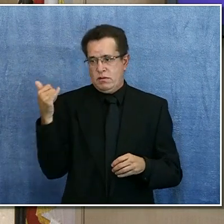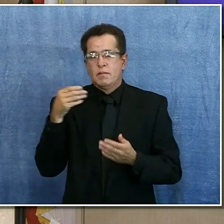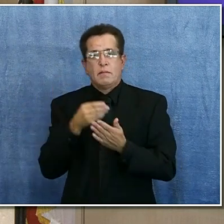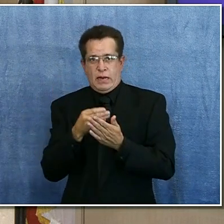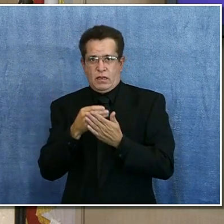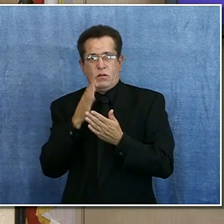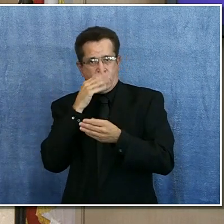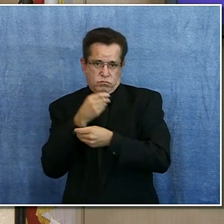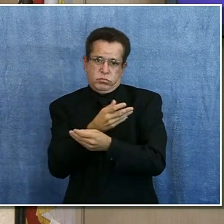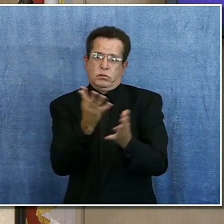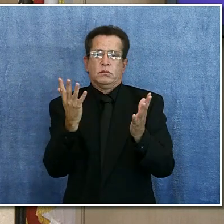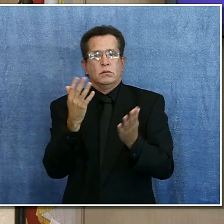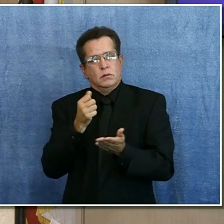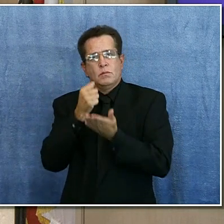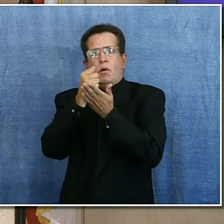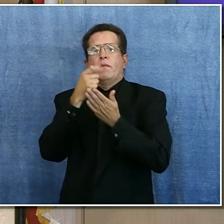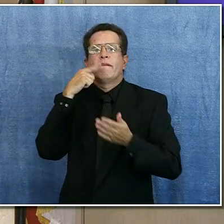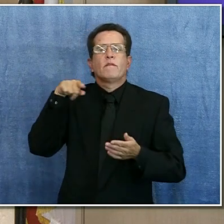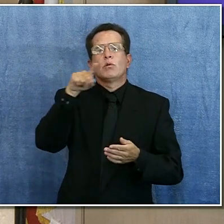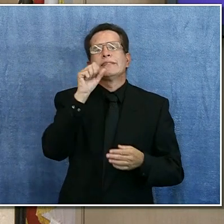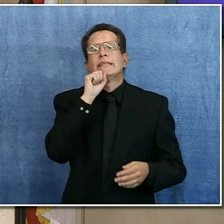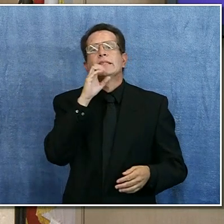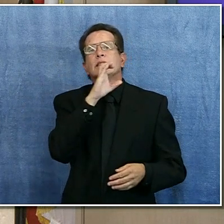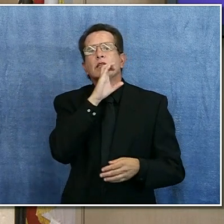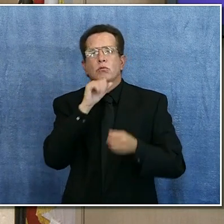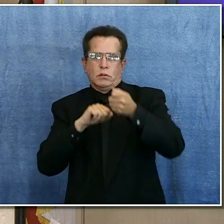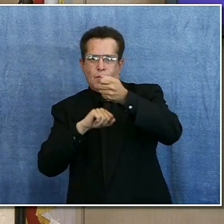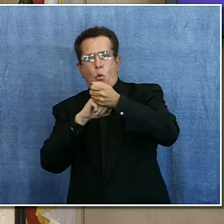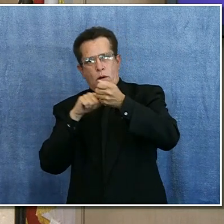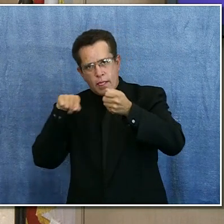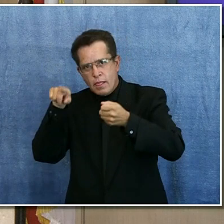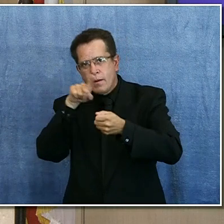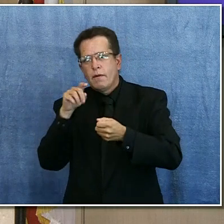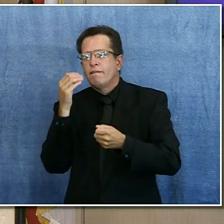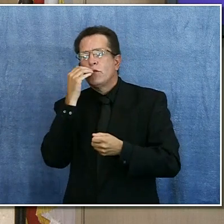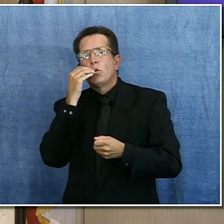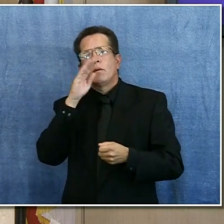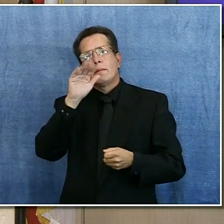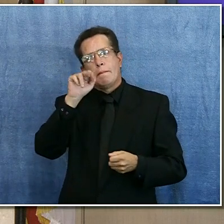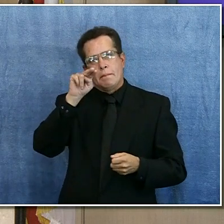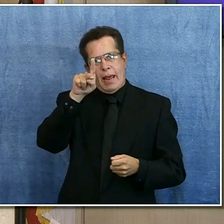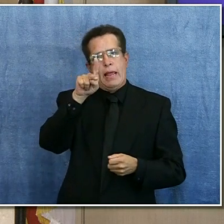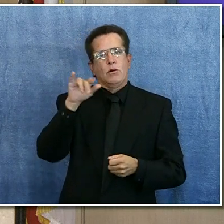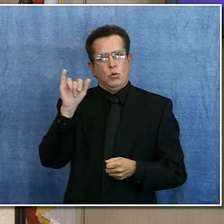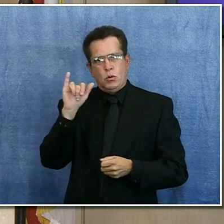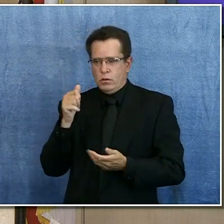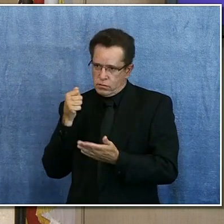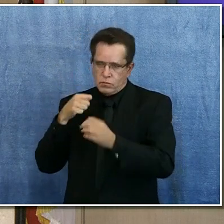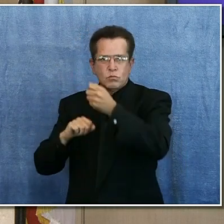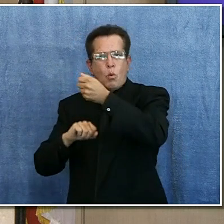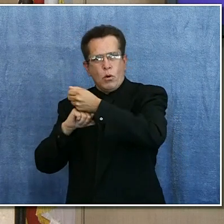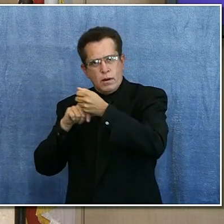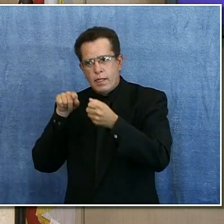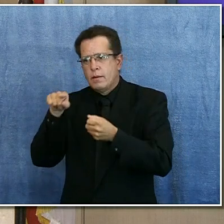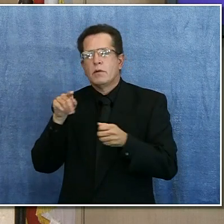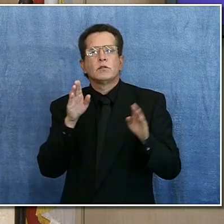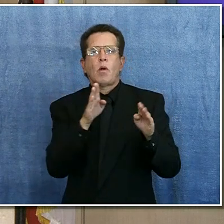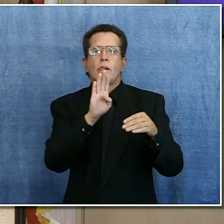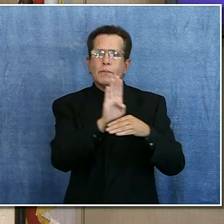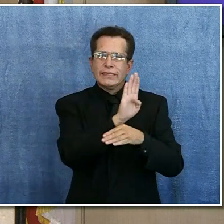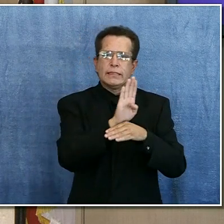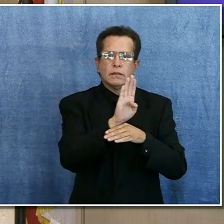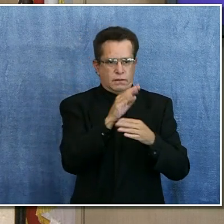invested in providing support to senior food delivery programs, local food banks, and additional funding for small business program for